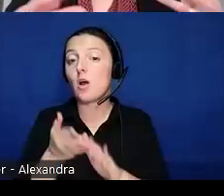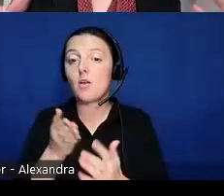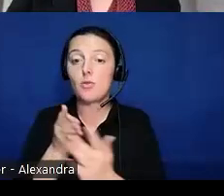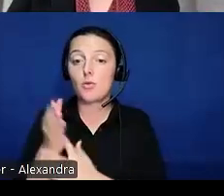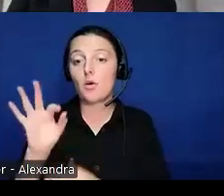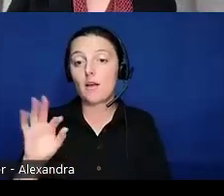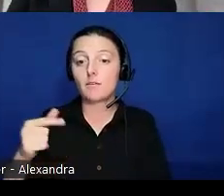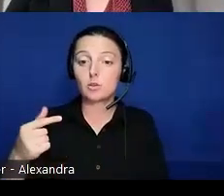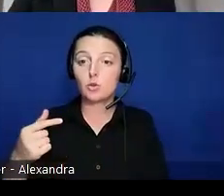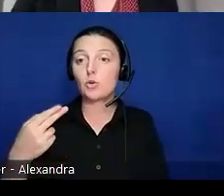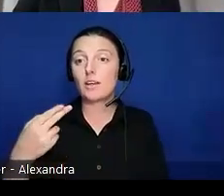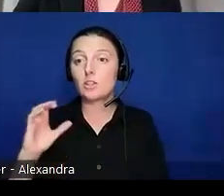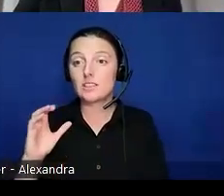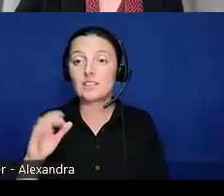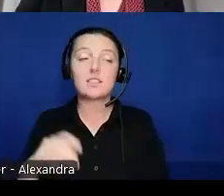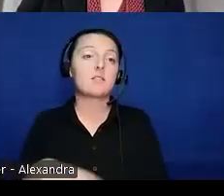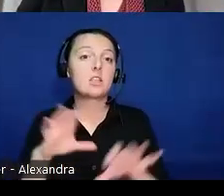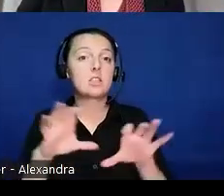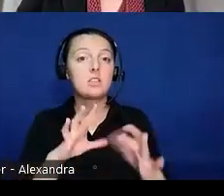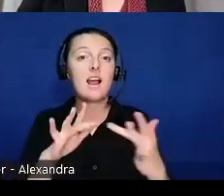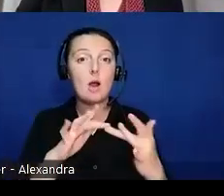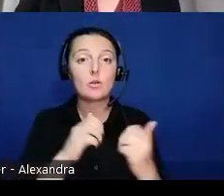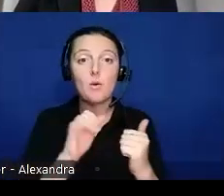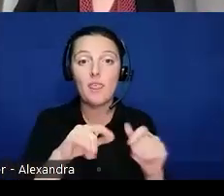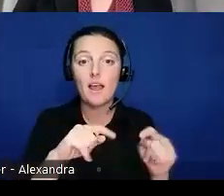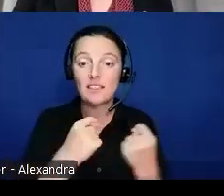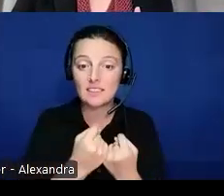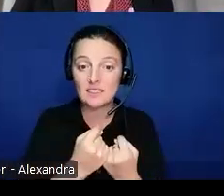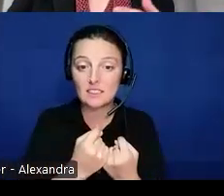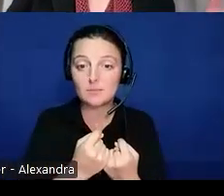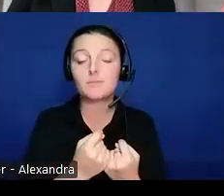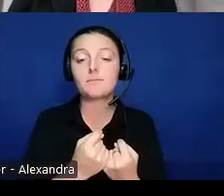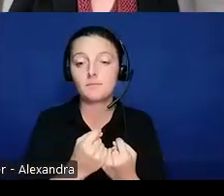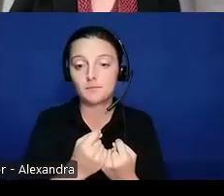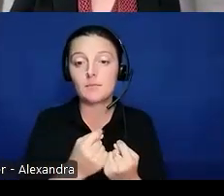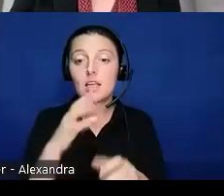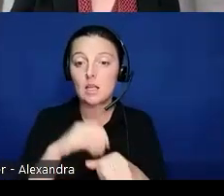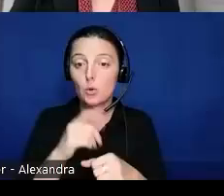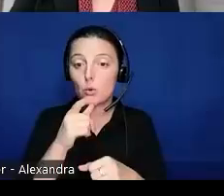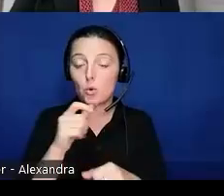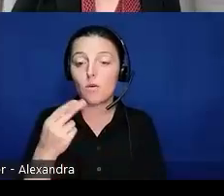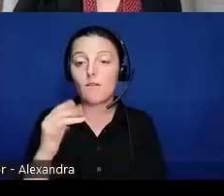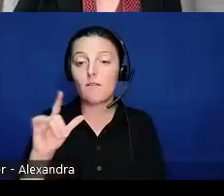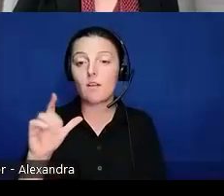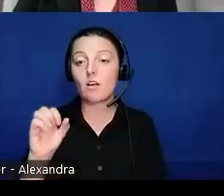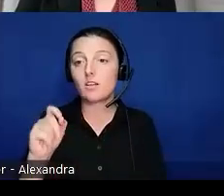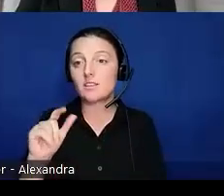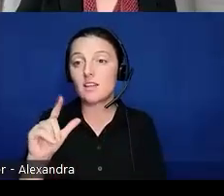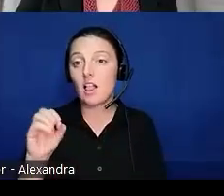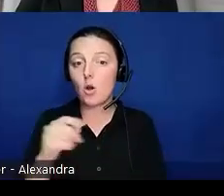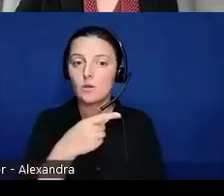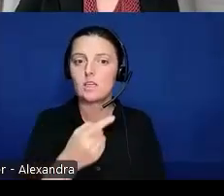to do outreach with that team, including Phil Costello, who's one of the main APRNs with that